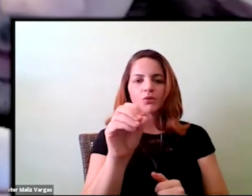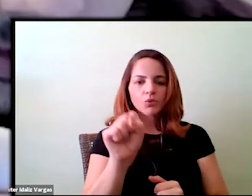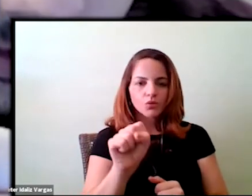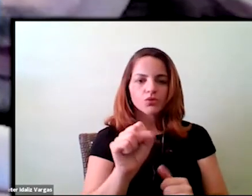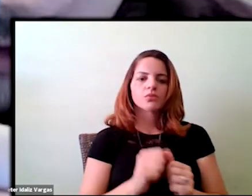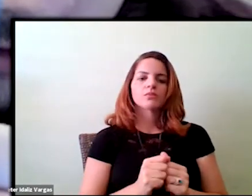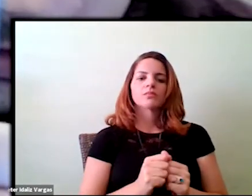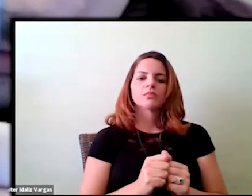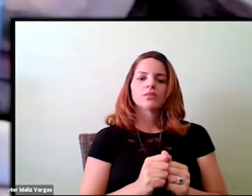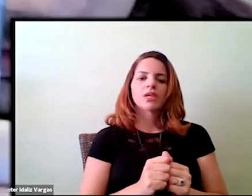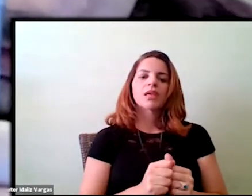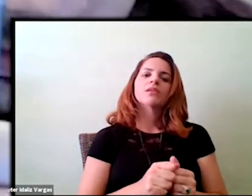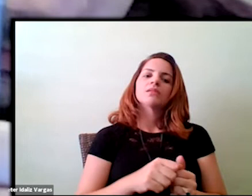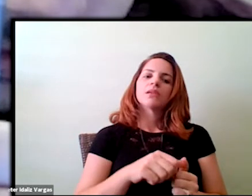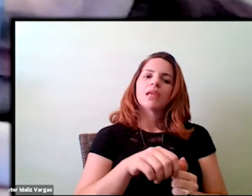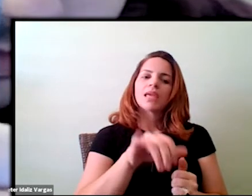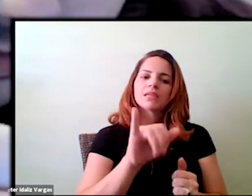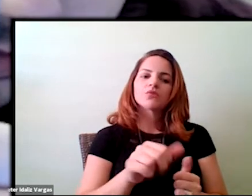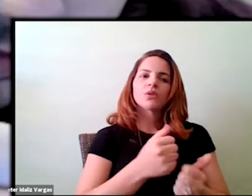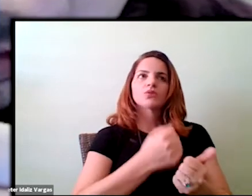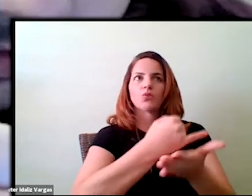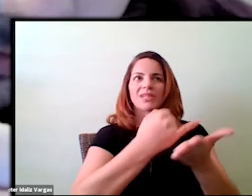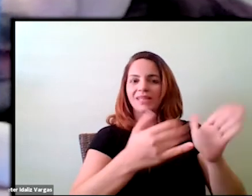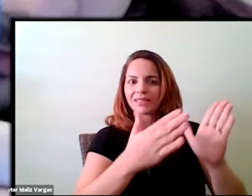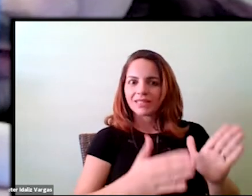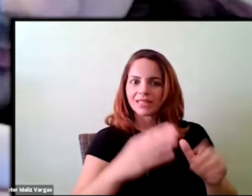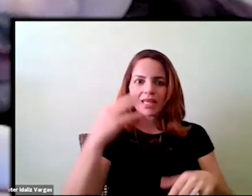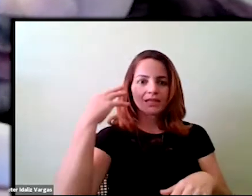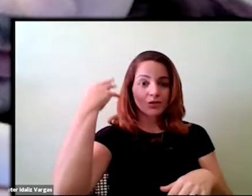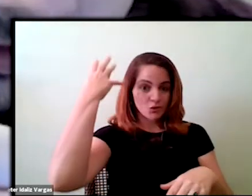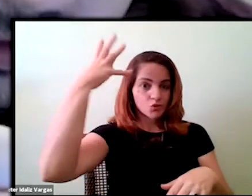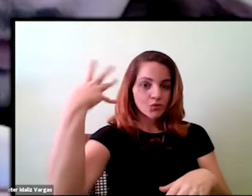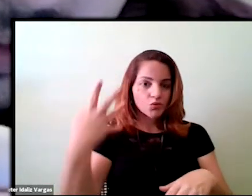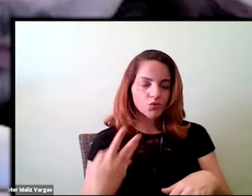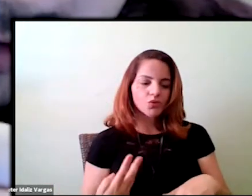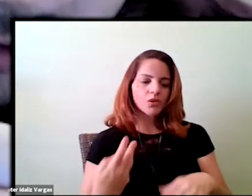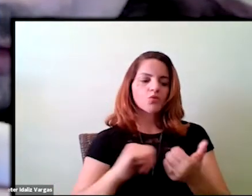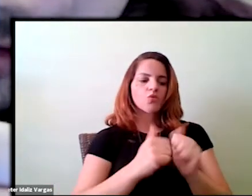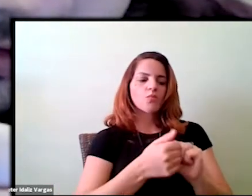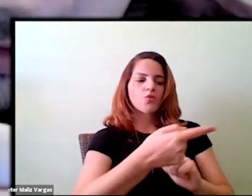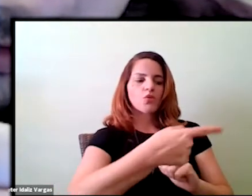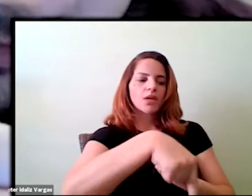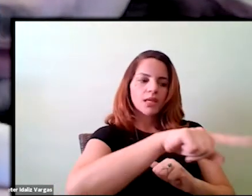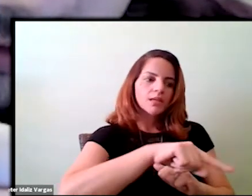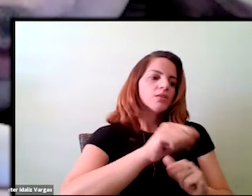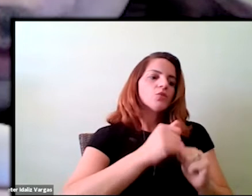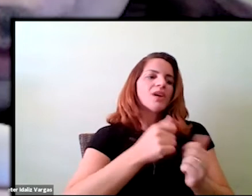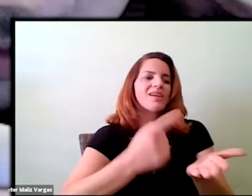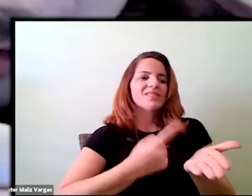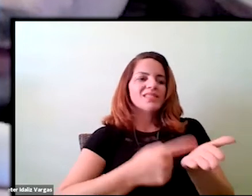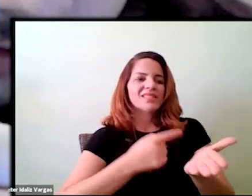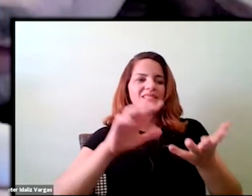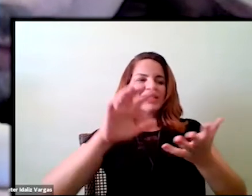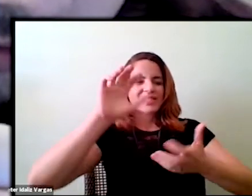himself, demonstrates how each destabilizes and sometimes reifies dominant notions of gender